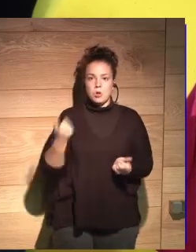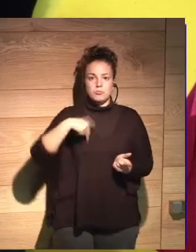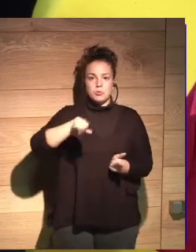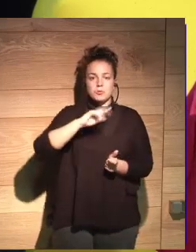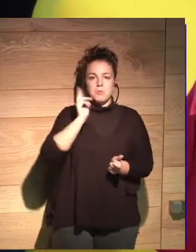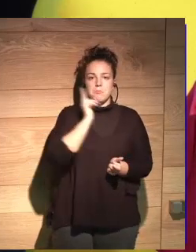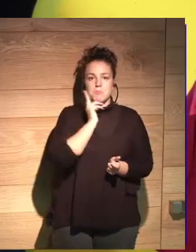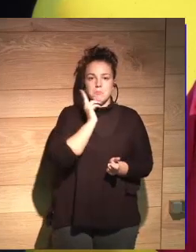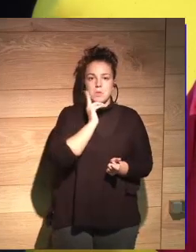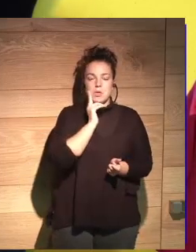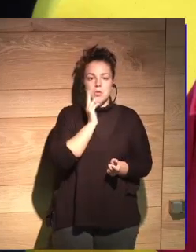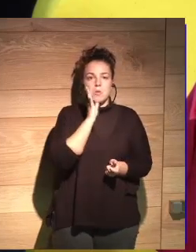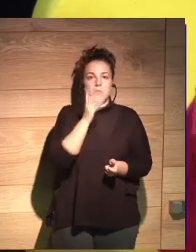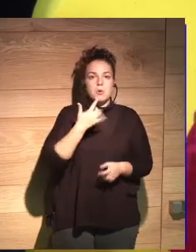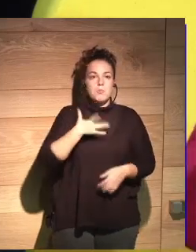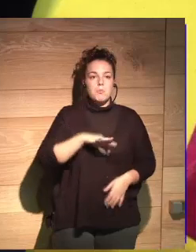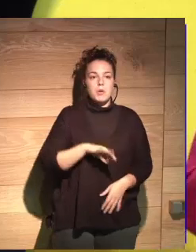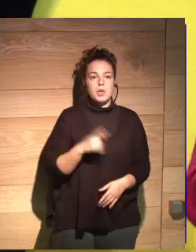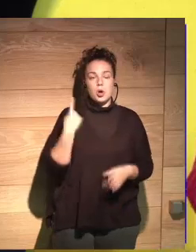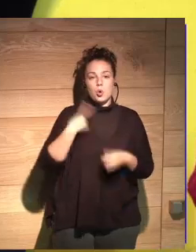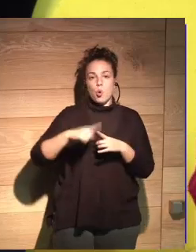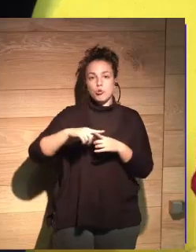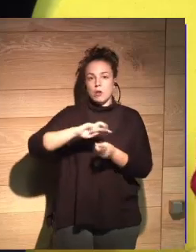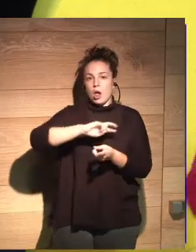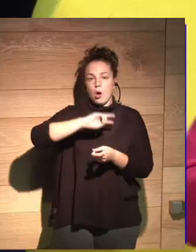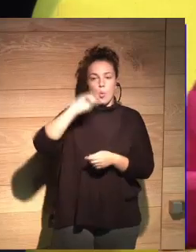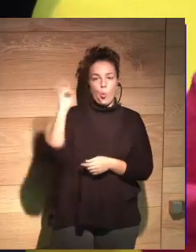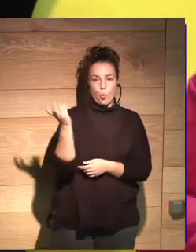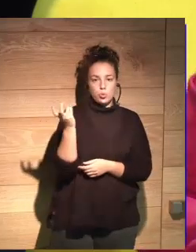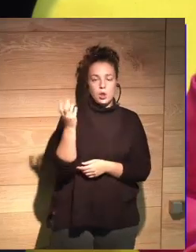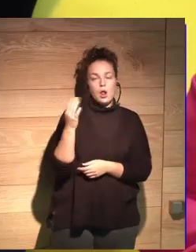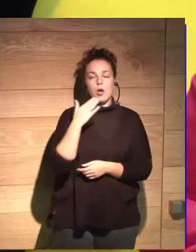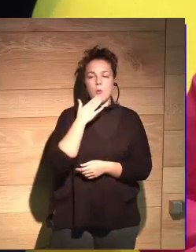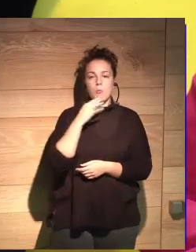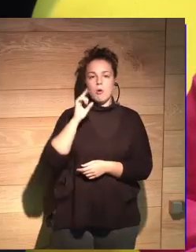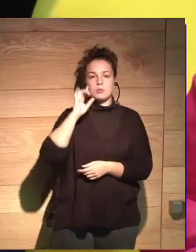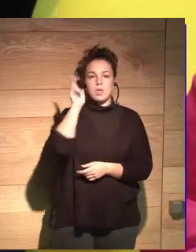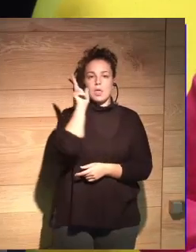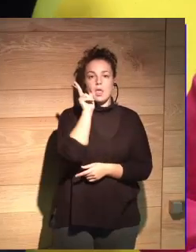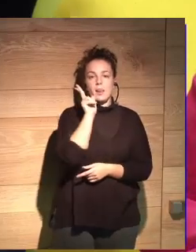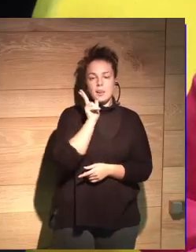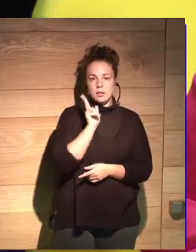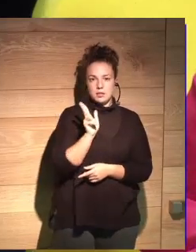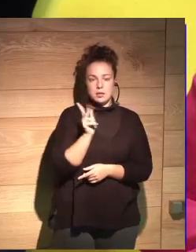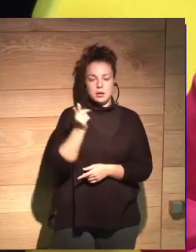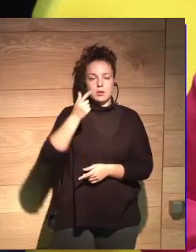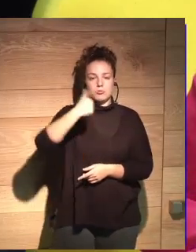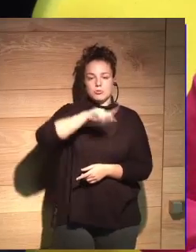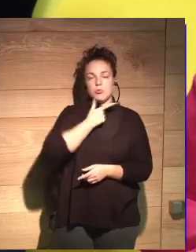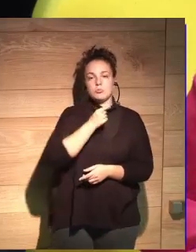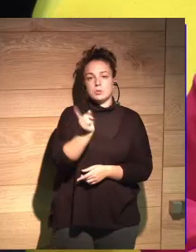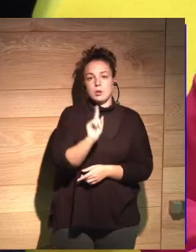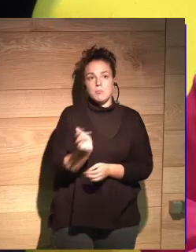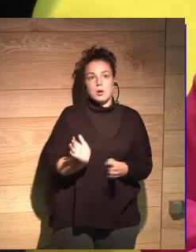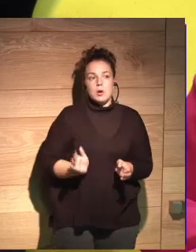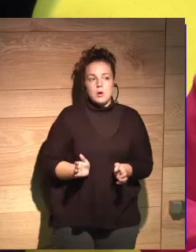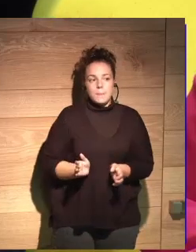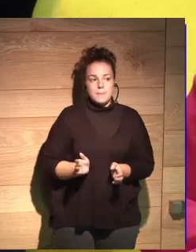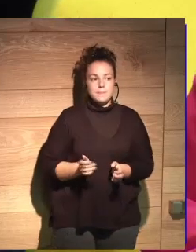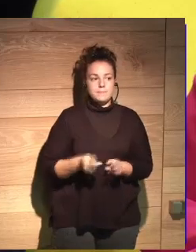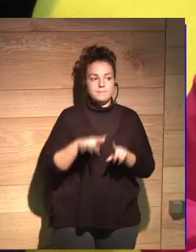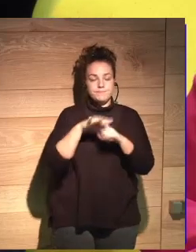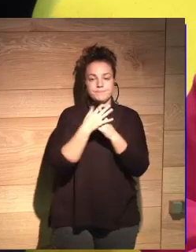the elite and we are not part of it, and that we don't want that. But in that case, we should just make sure we subsidize the genetic enhancement at